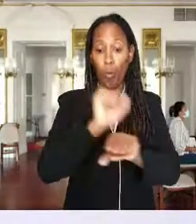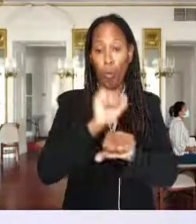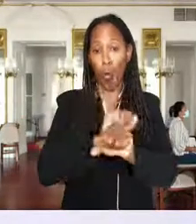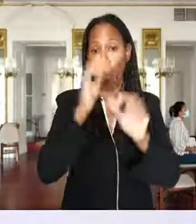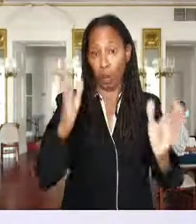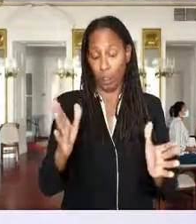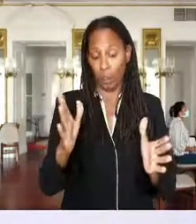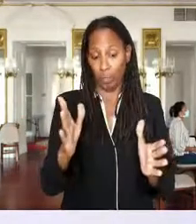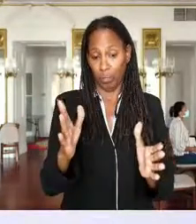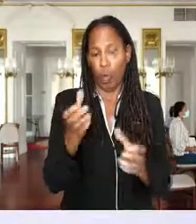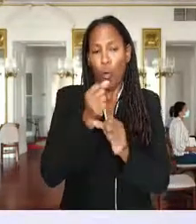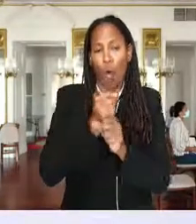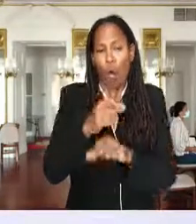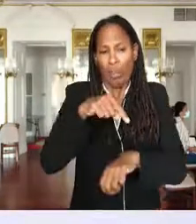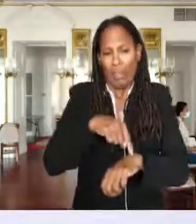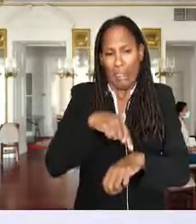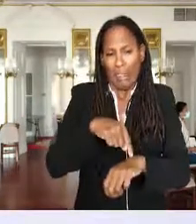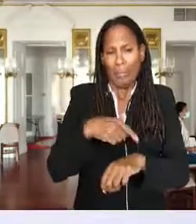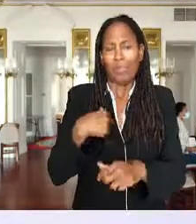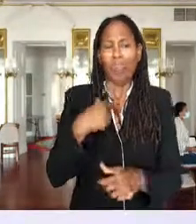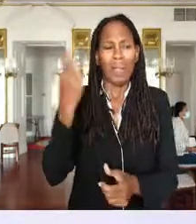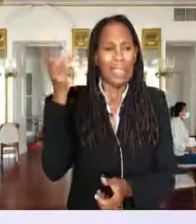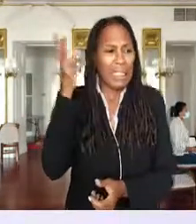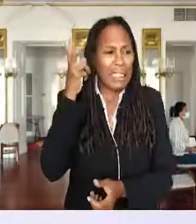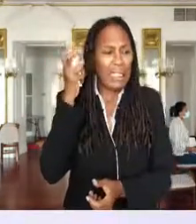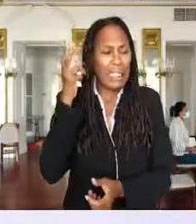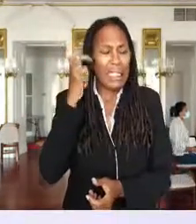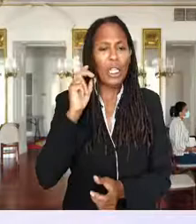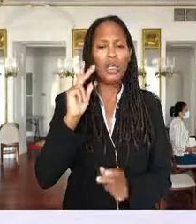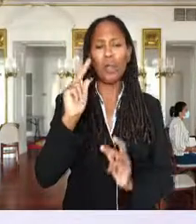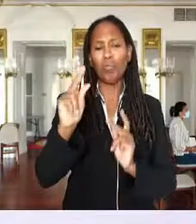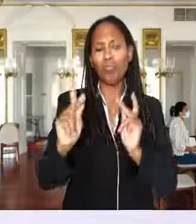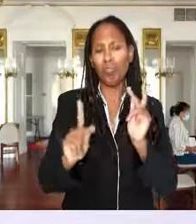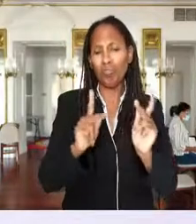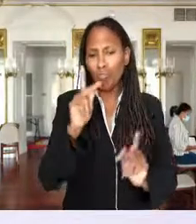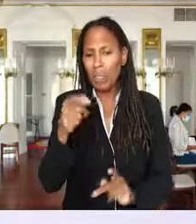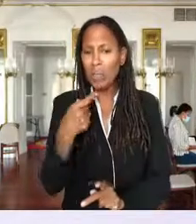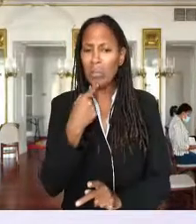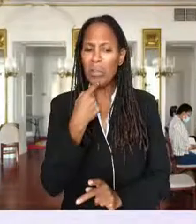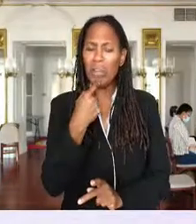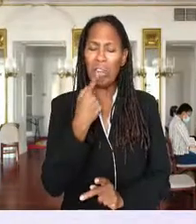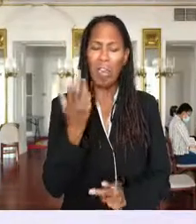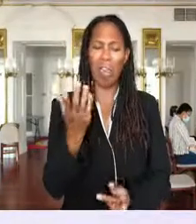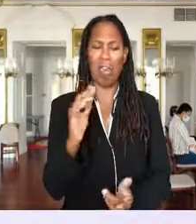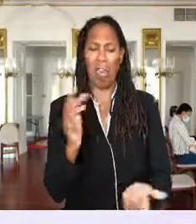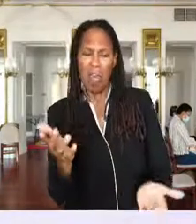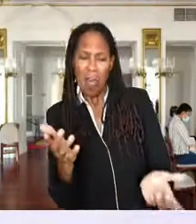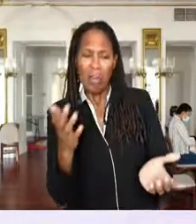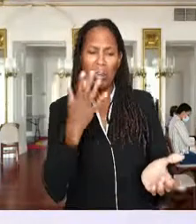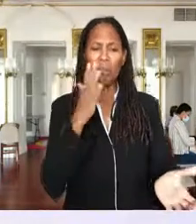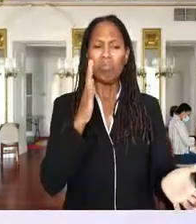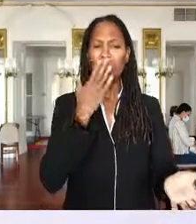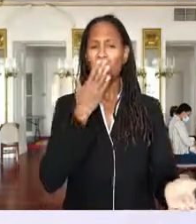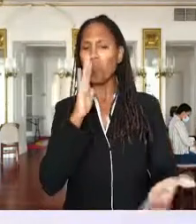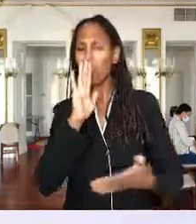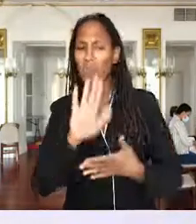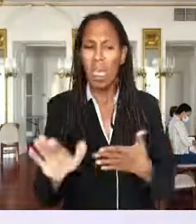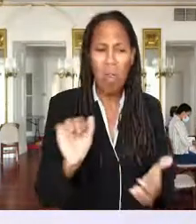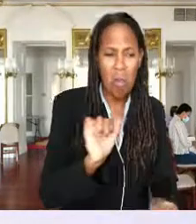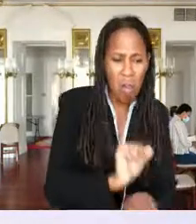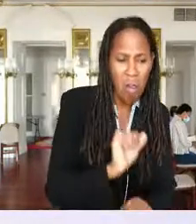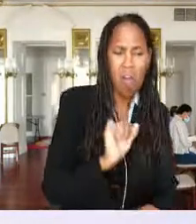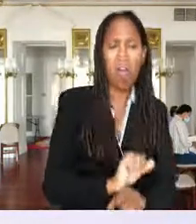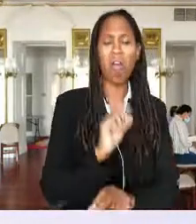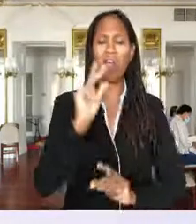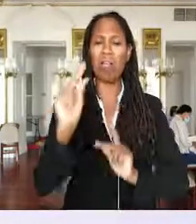time because, you know, I hear a lot of people in the press criticizing the recovery, criticizing our employees, our